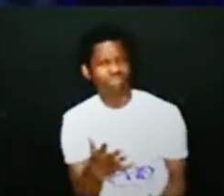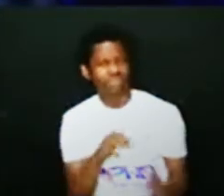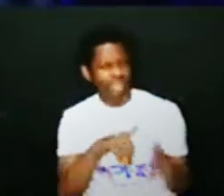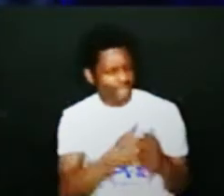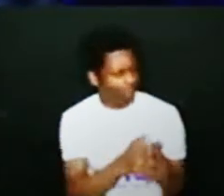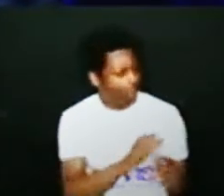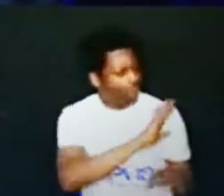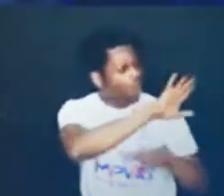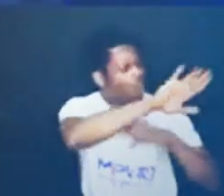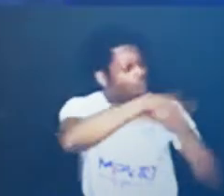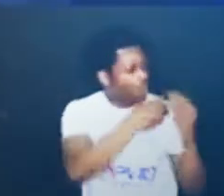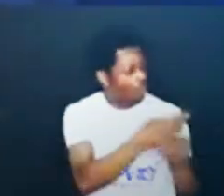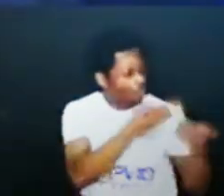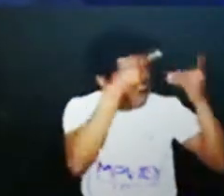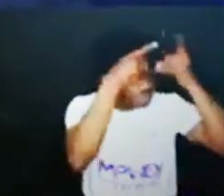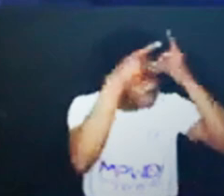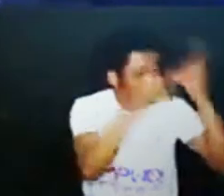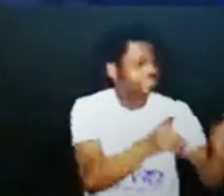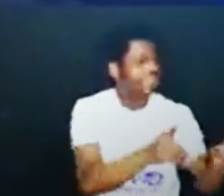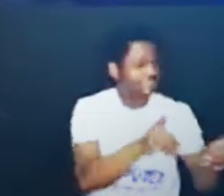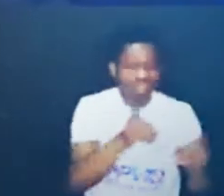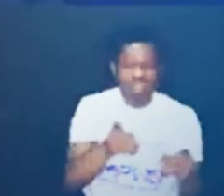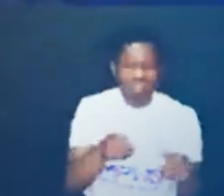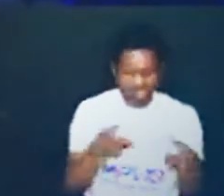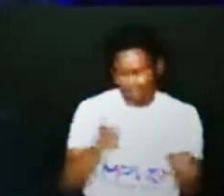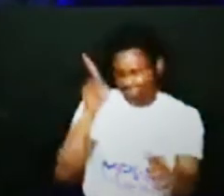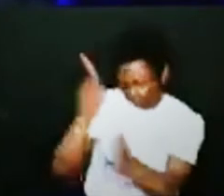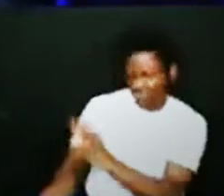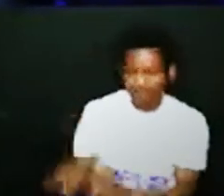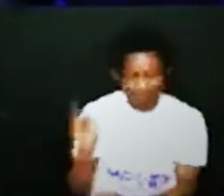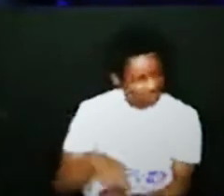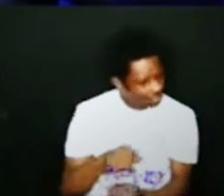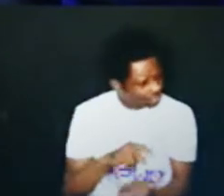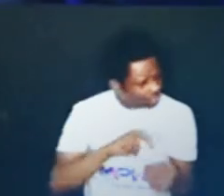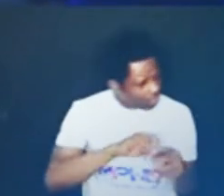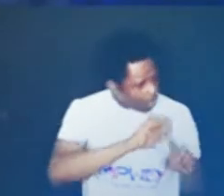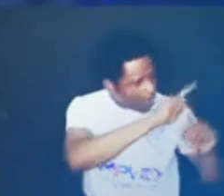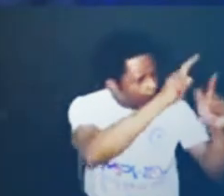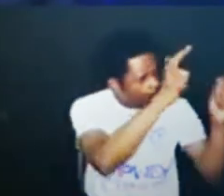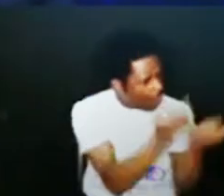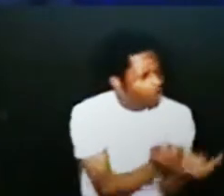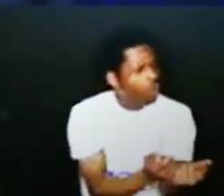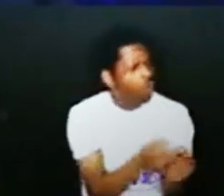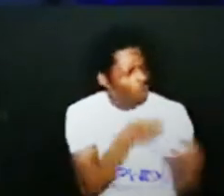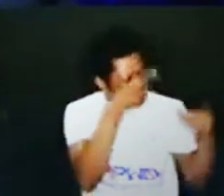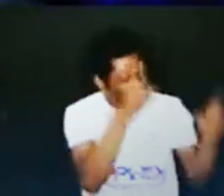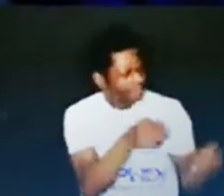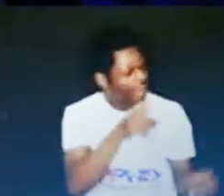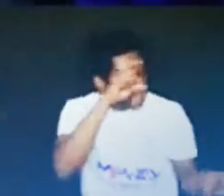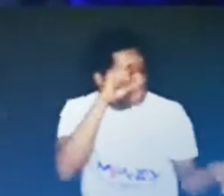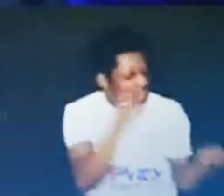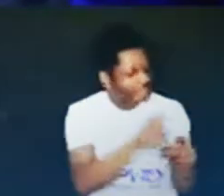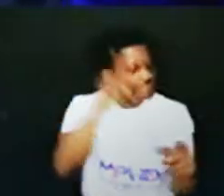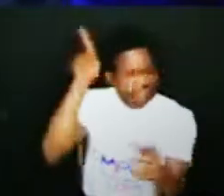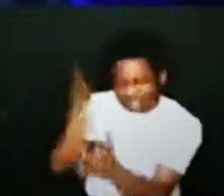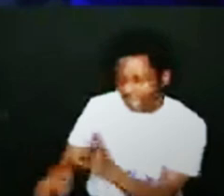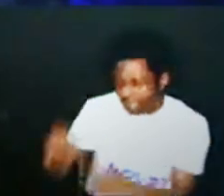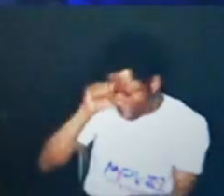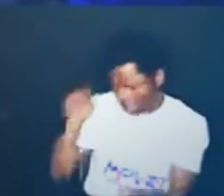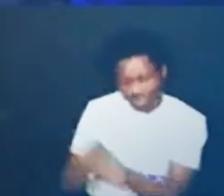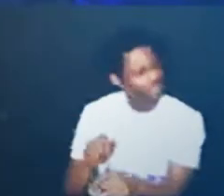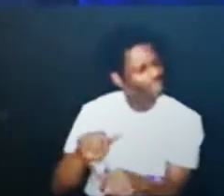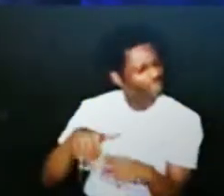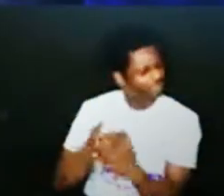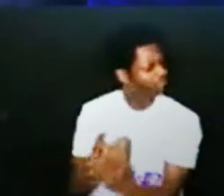them can decide that let's kill. Kuma obekum no enhame nemom se won nyina